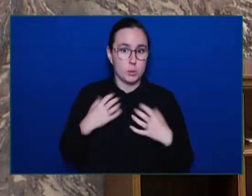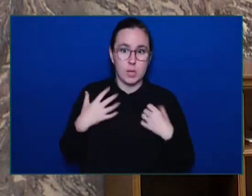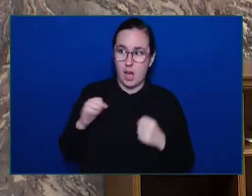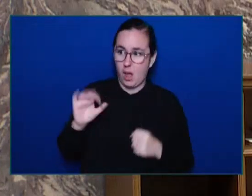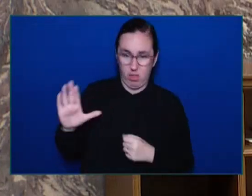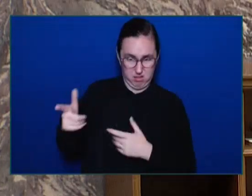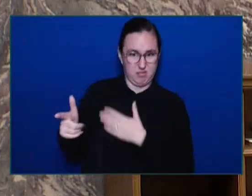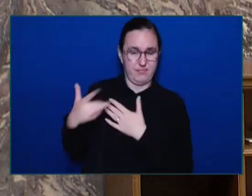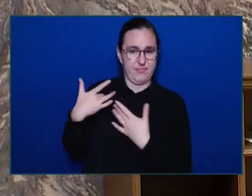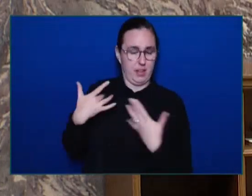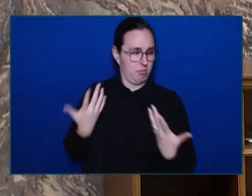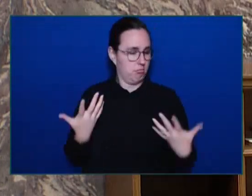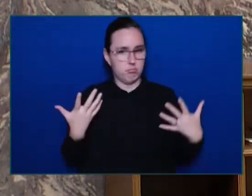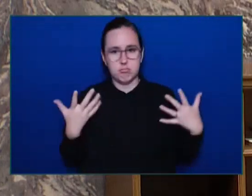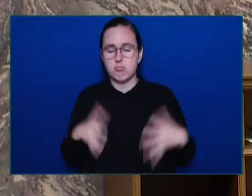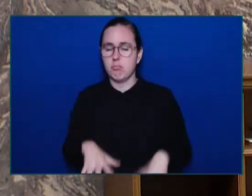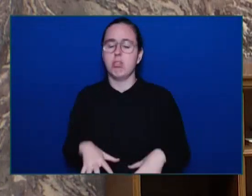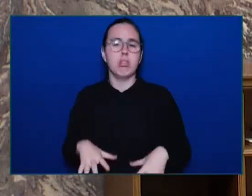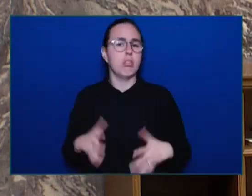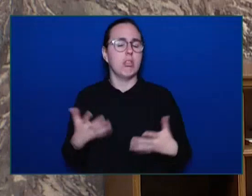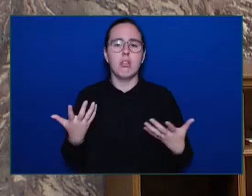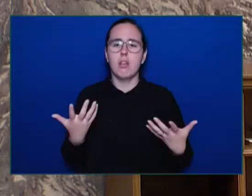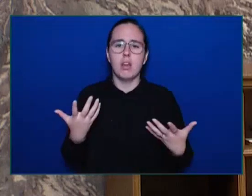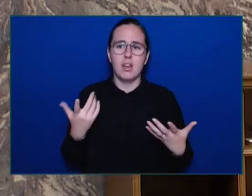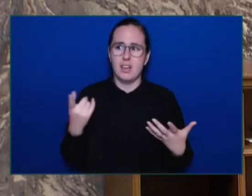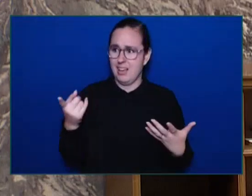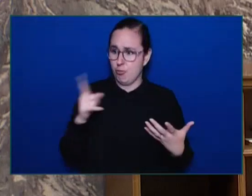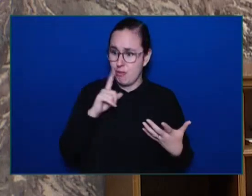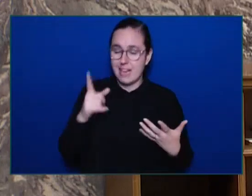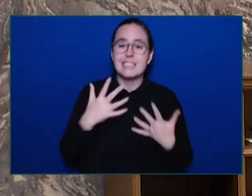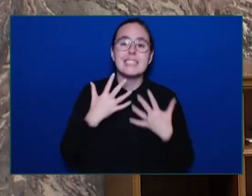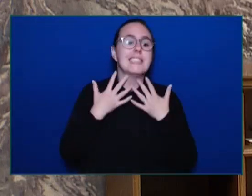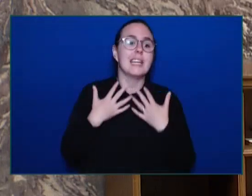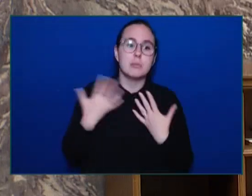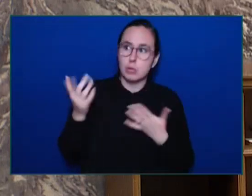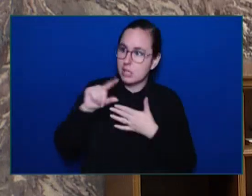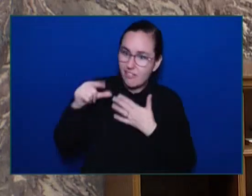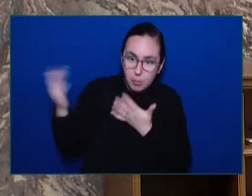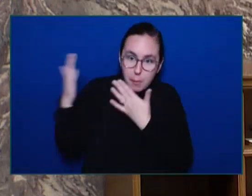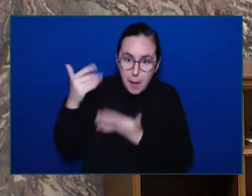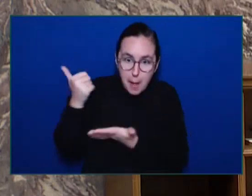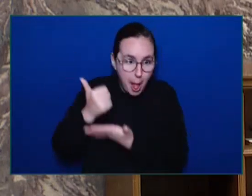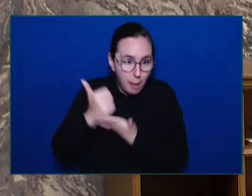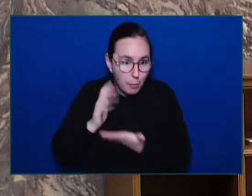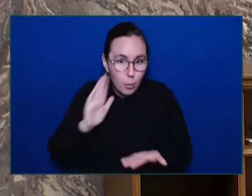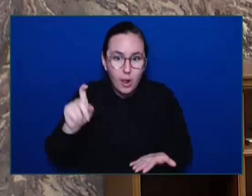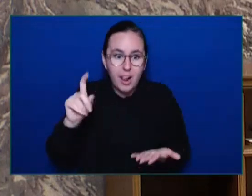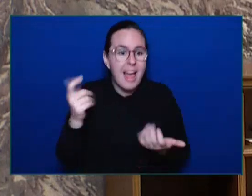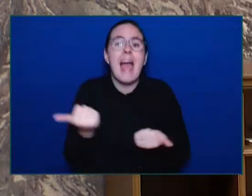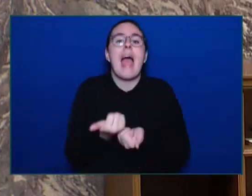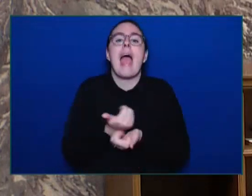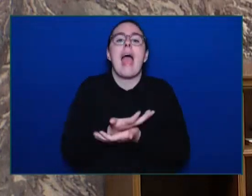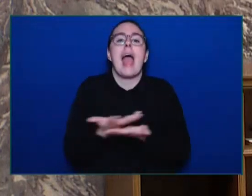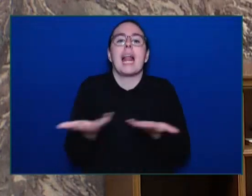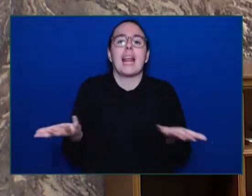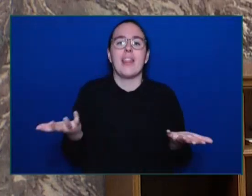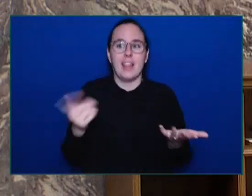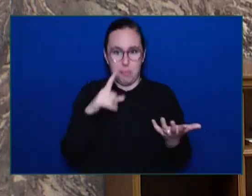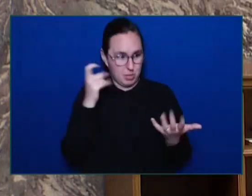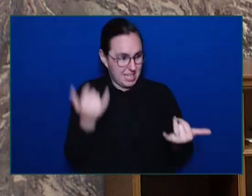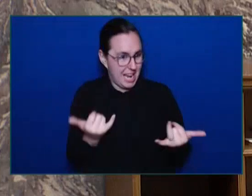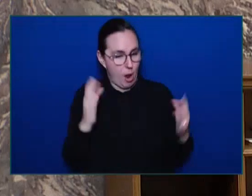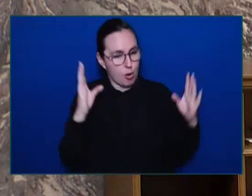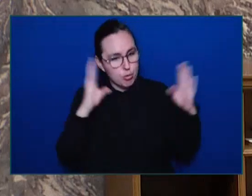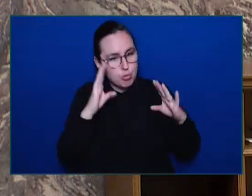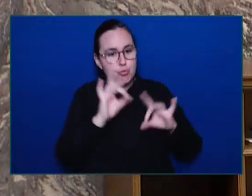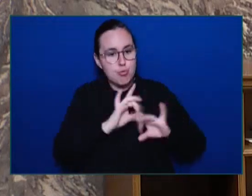crime, the vandalism that they are facing daily and that threatens to drive them out of business. So the question is this: when will the Premier